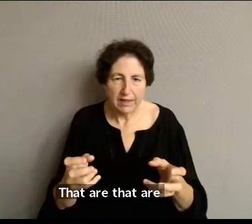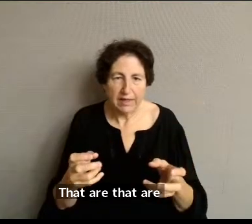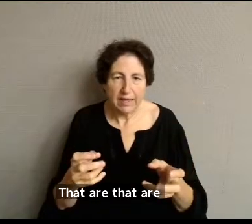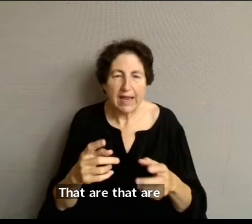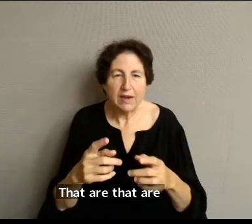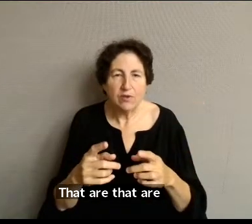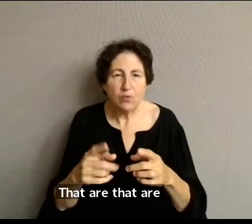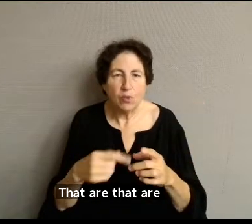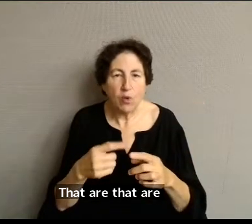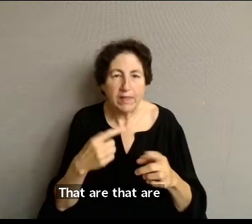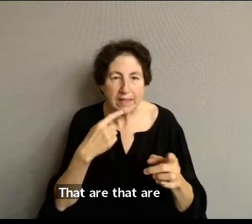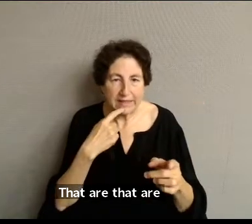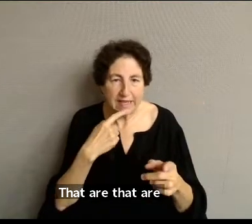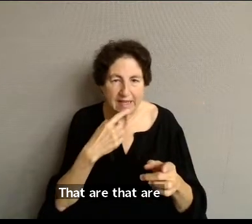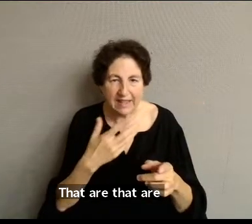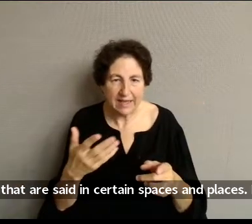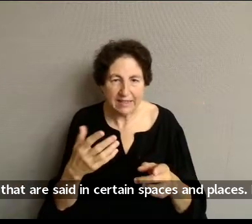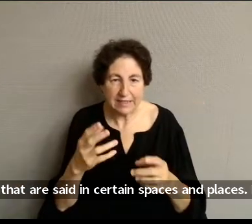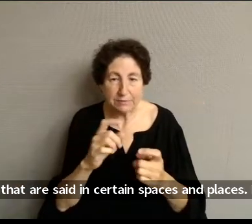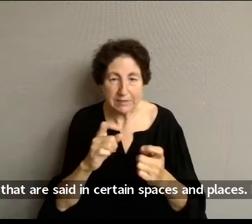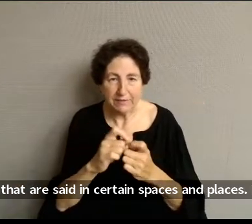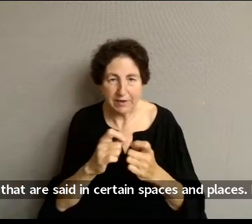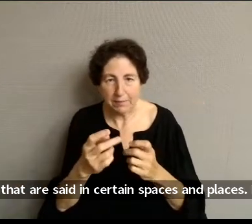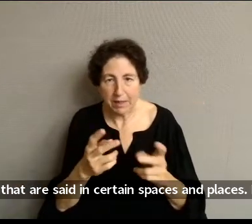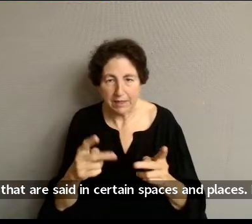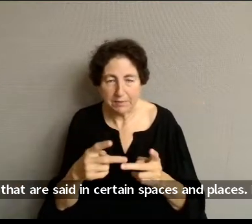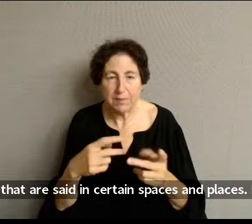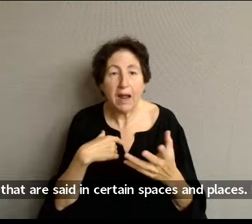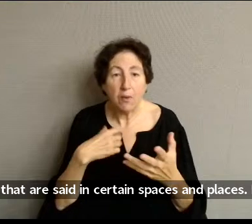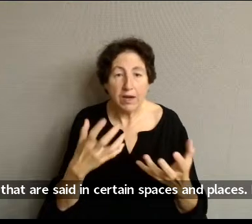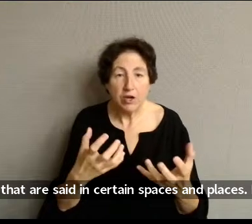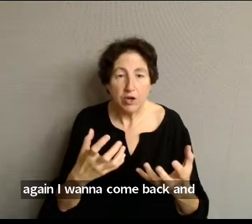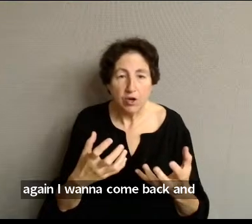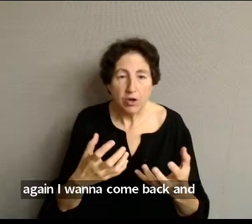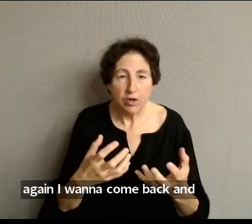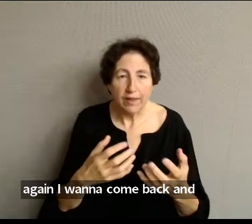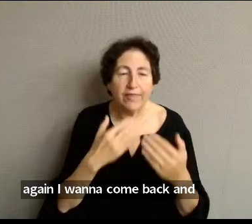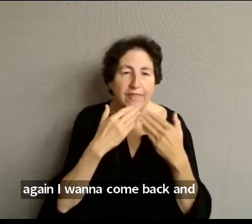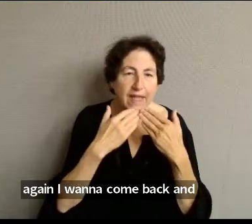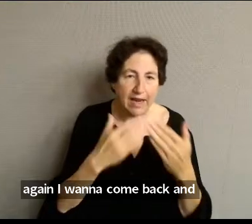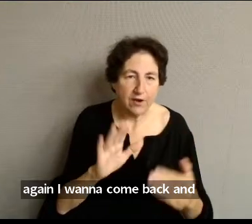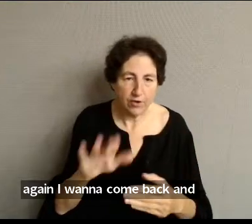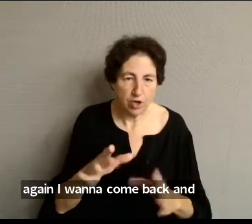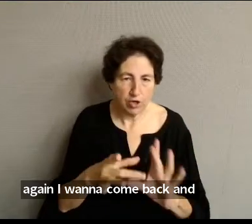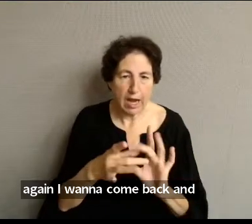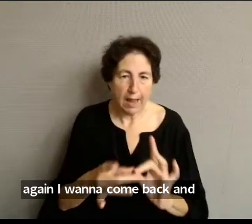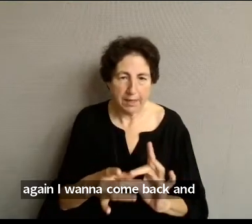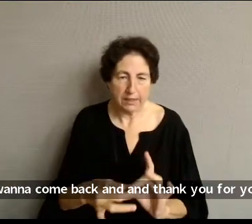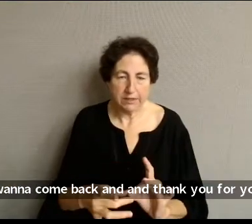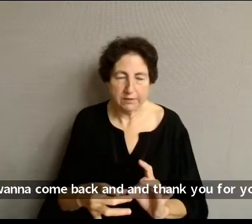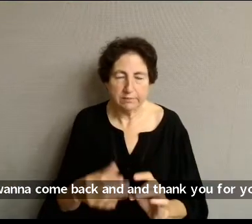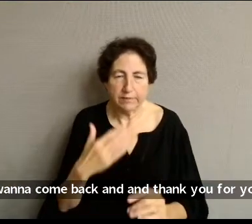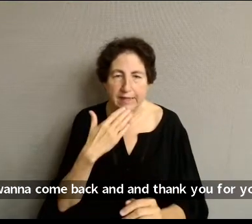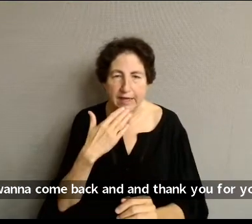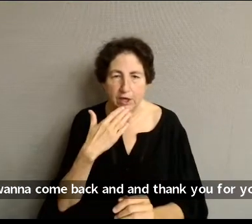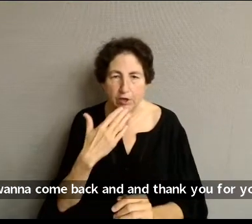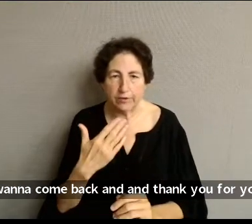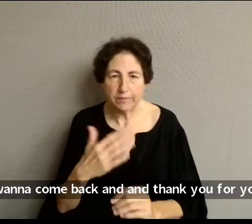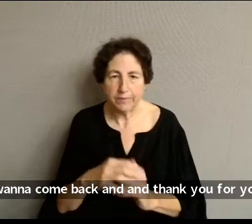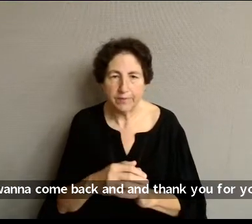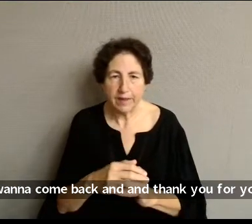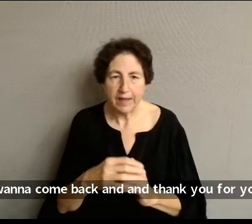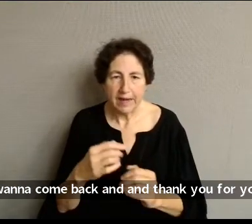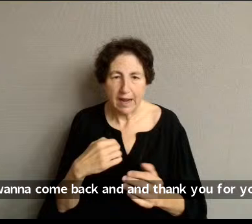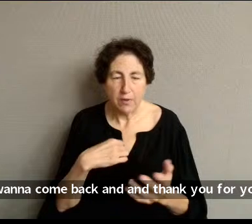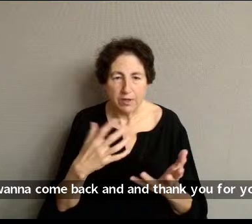spaces and places. But again, I want to come back and thank you for your comments and echo